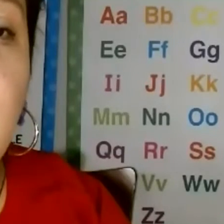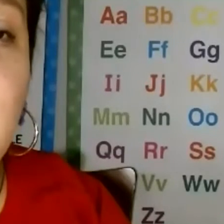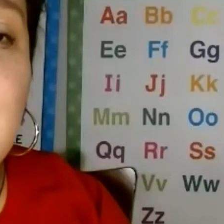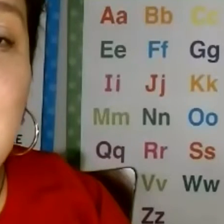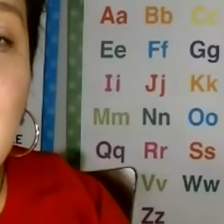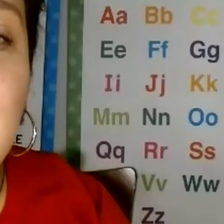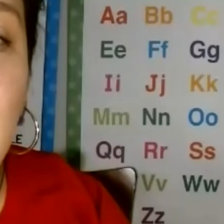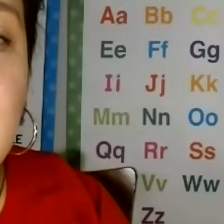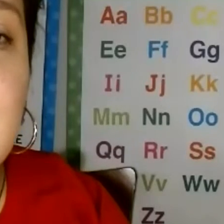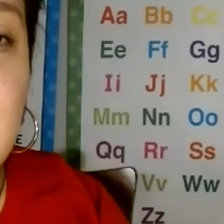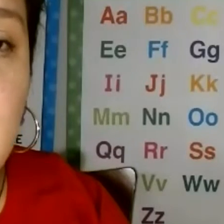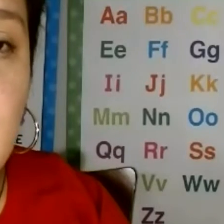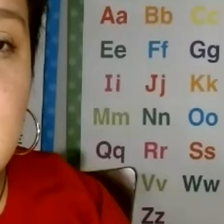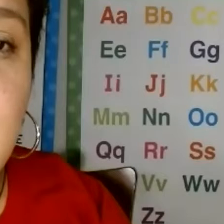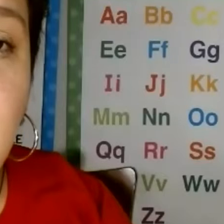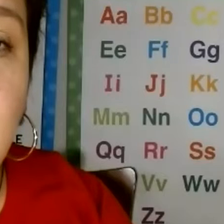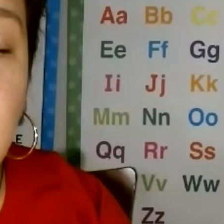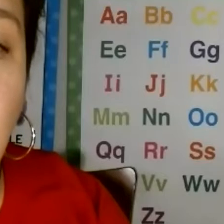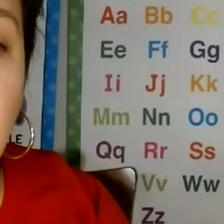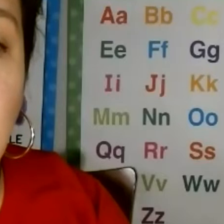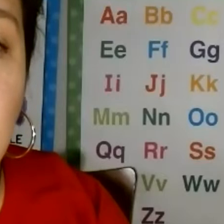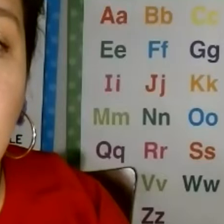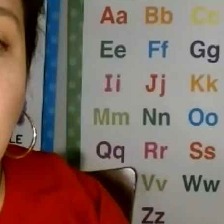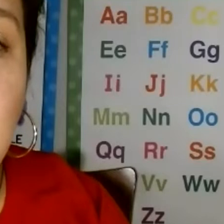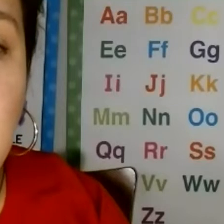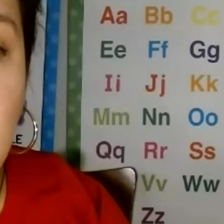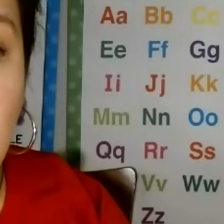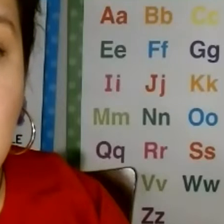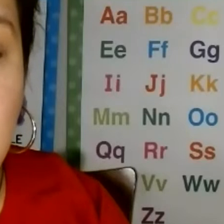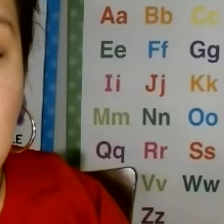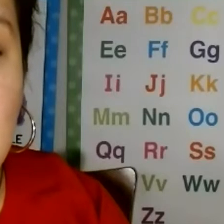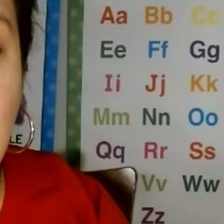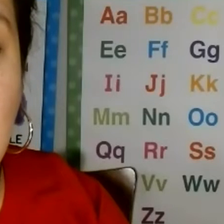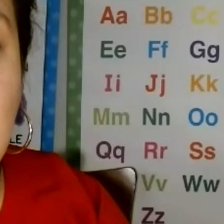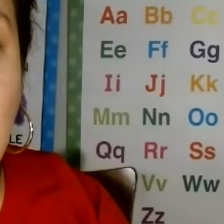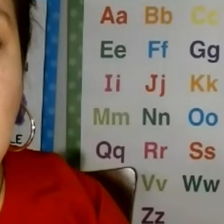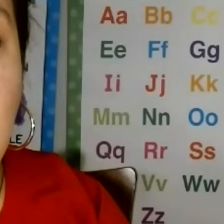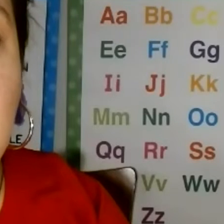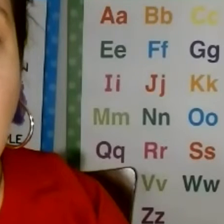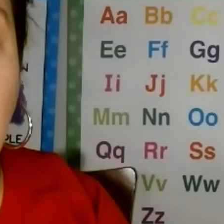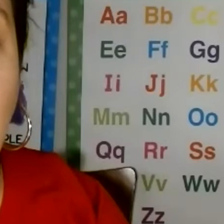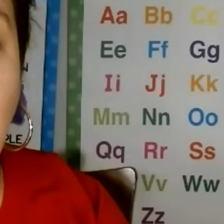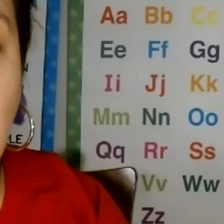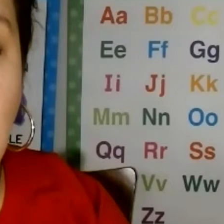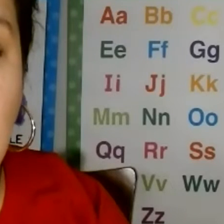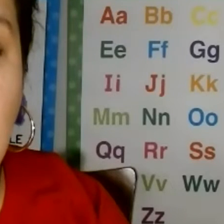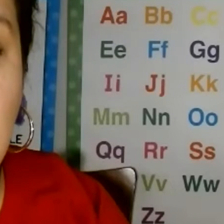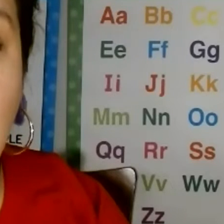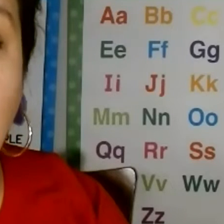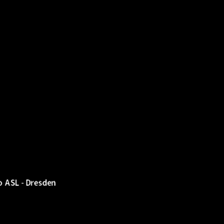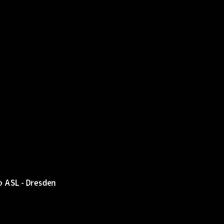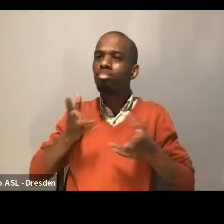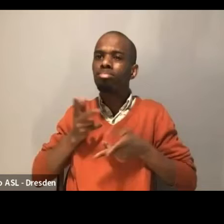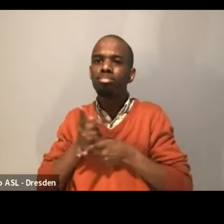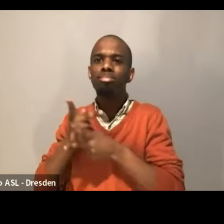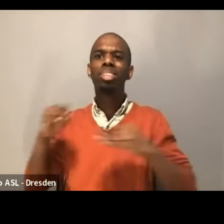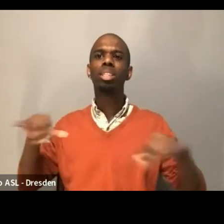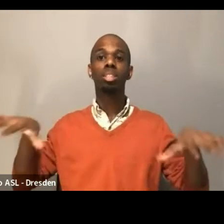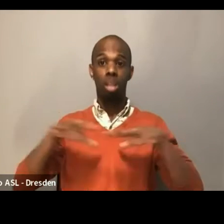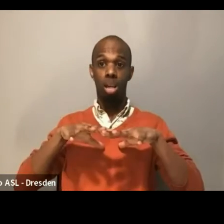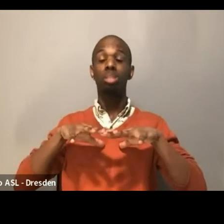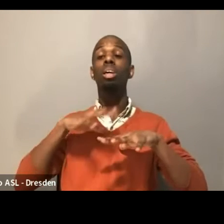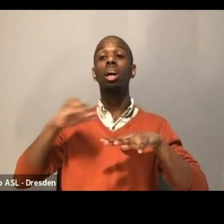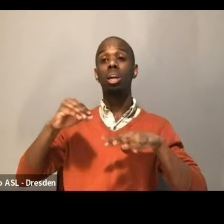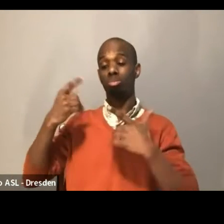For more than 10,000 years, the Lenape people have been stewards of these lands as well as the River of Human Beings or the Delaware